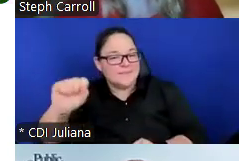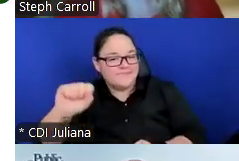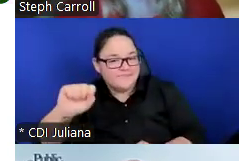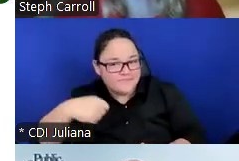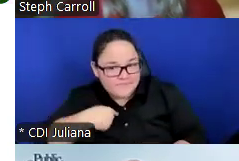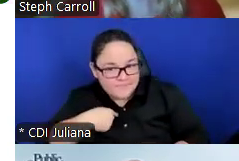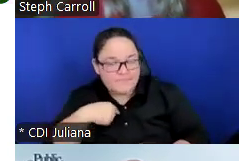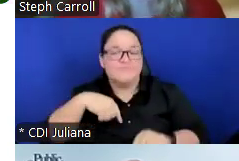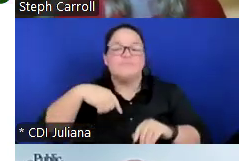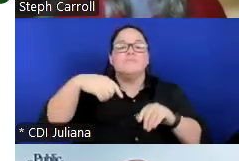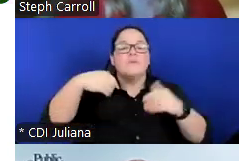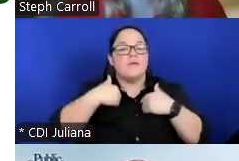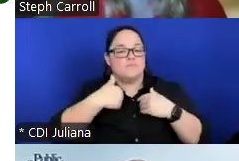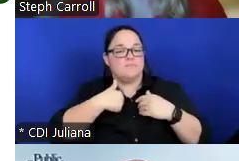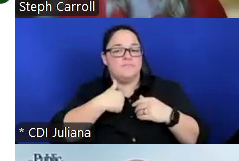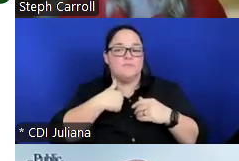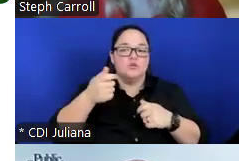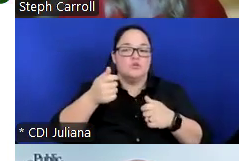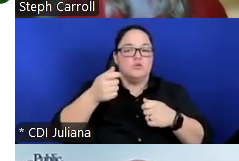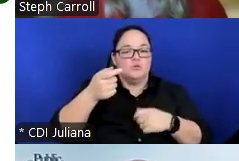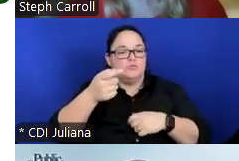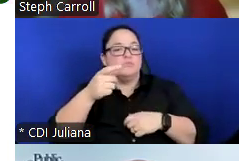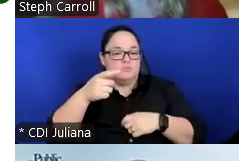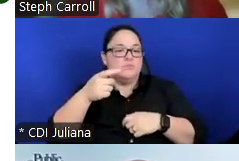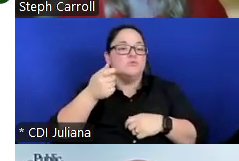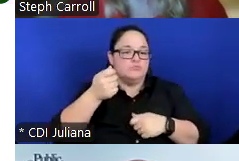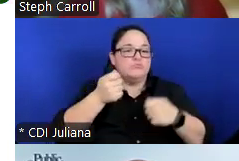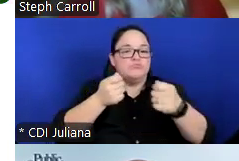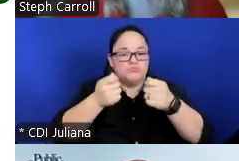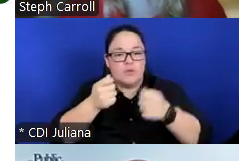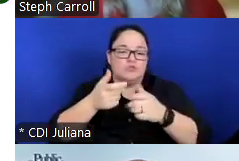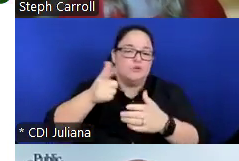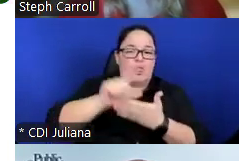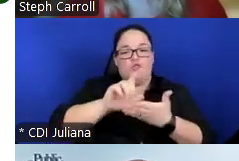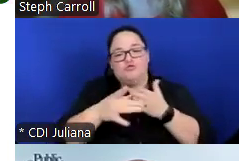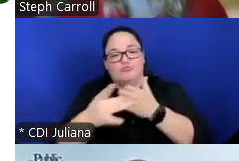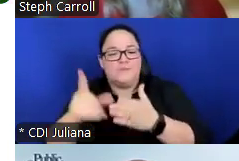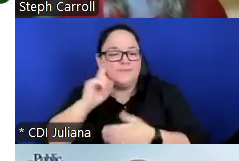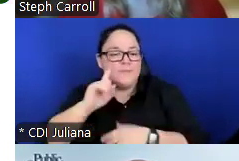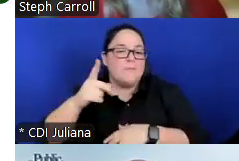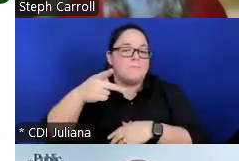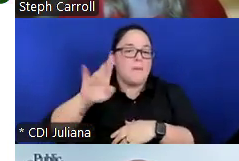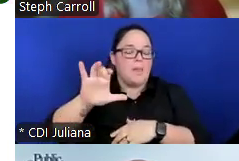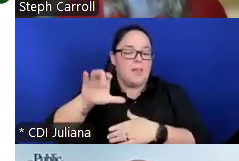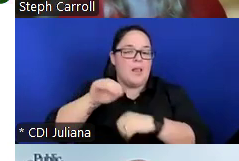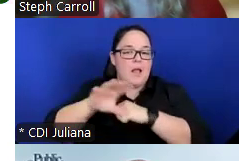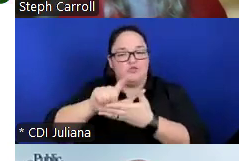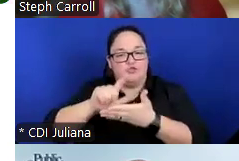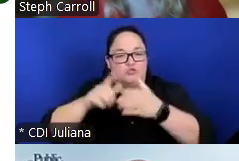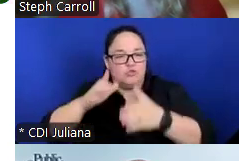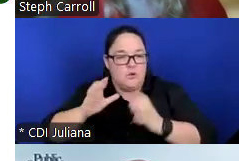here at Public Counsel. This series of webinars is brought to you by a collaborative of legal services